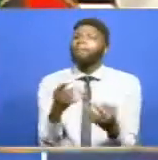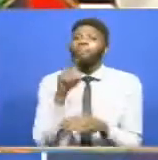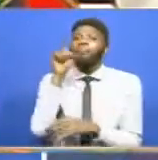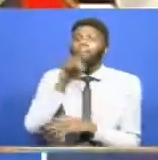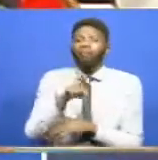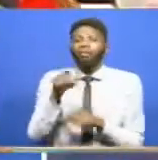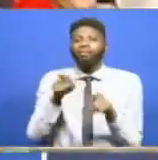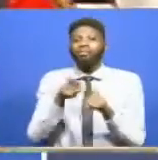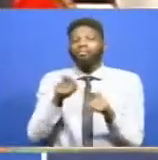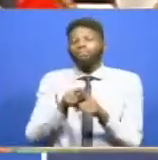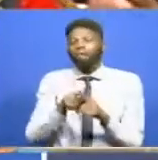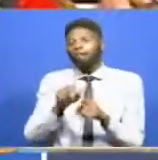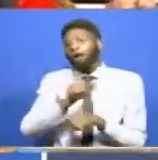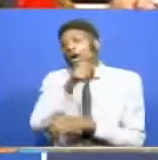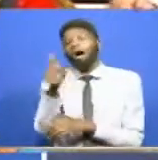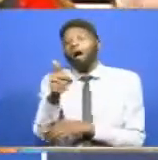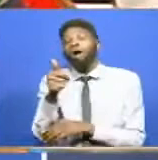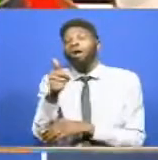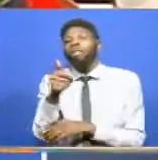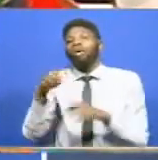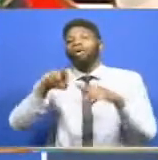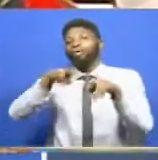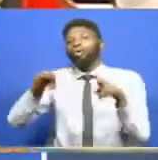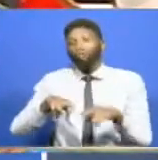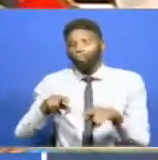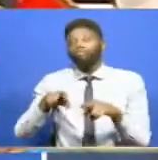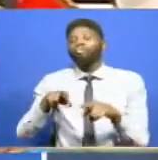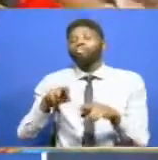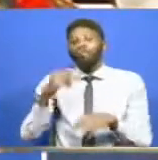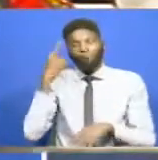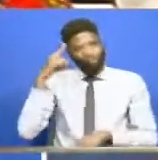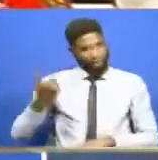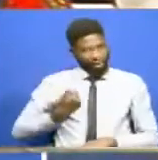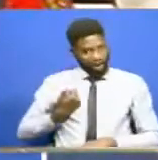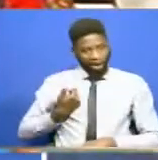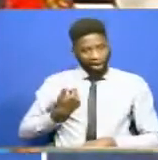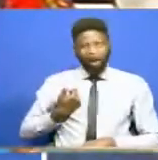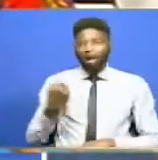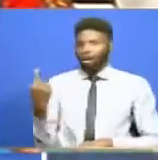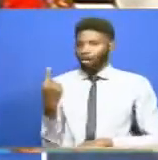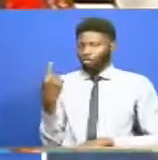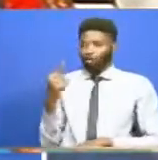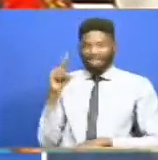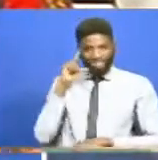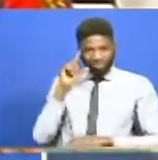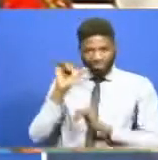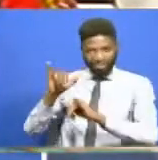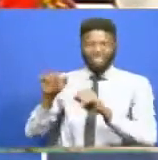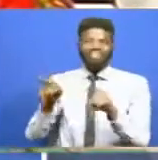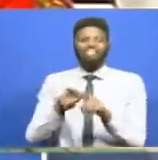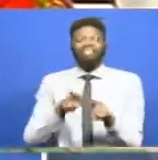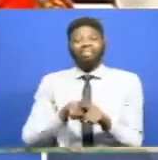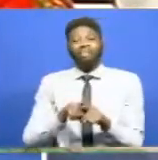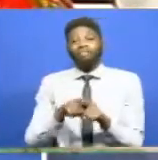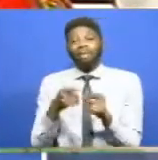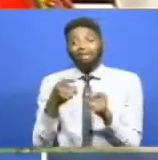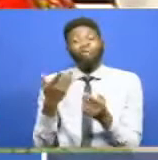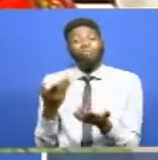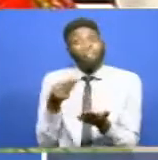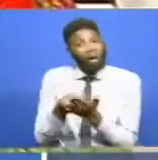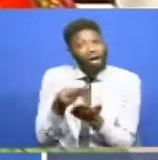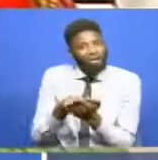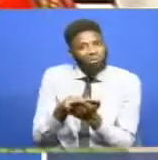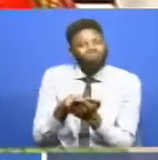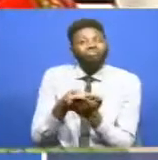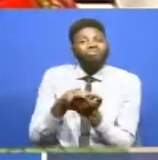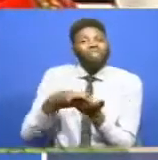extra room for the girls to be sleeping in that room. Mm-hmm. So that again comes with more expenses to the family. Mm-hmm.